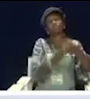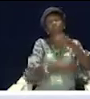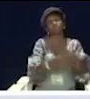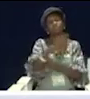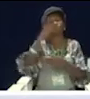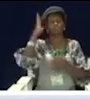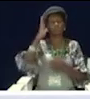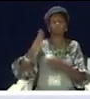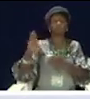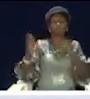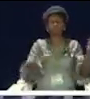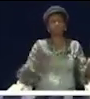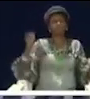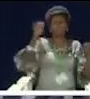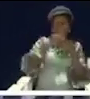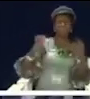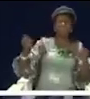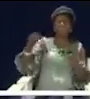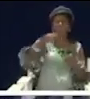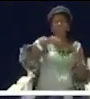God will move towards you.